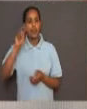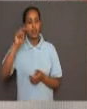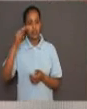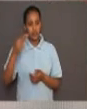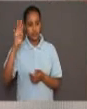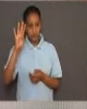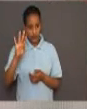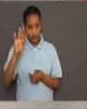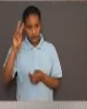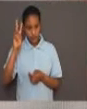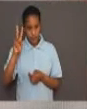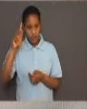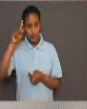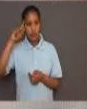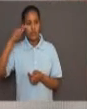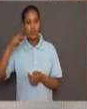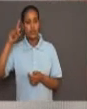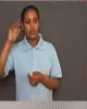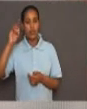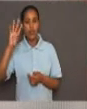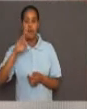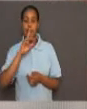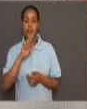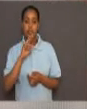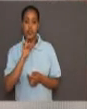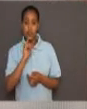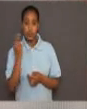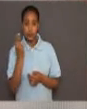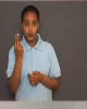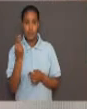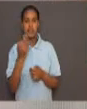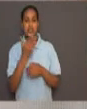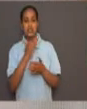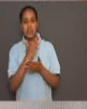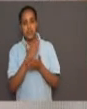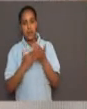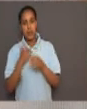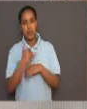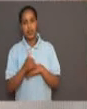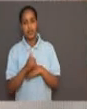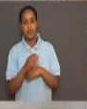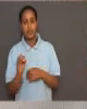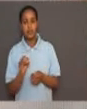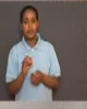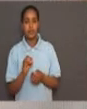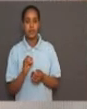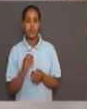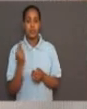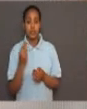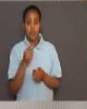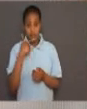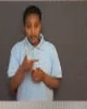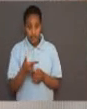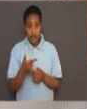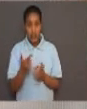Diammonium monohydrogen phosphate is used in some brands of cigarettes, and it is said